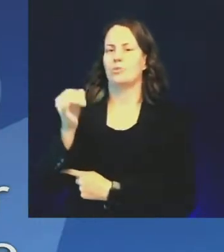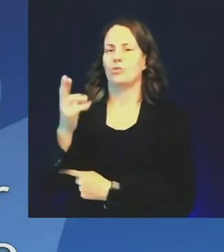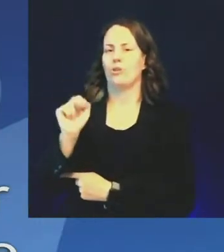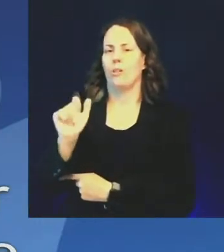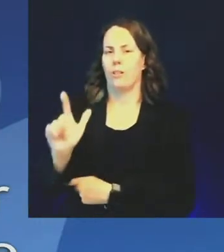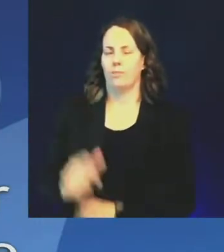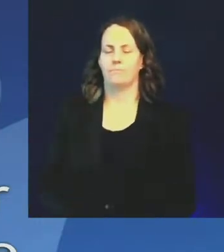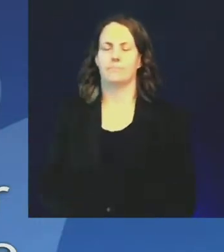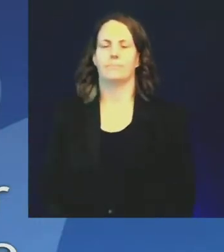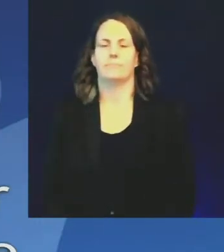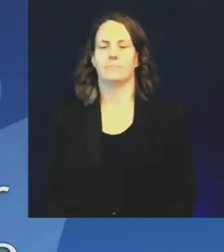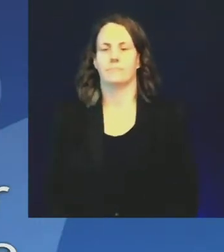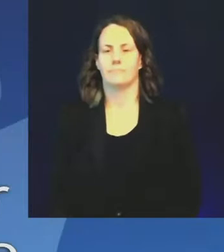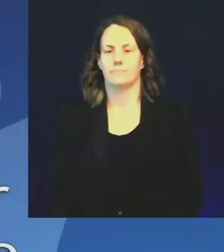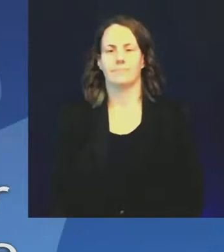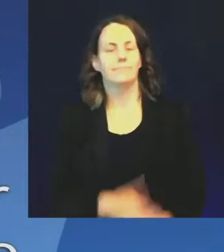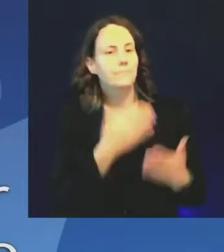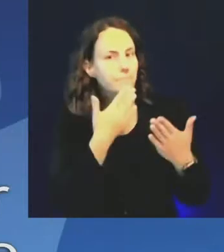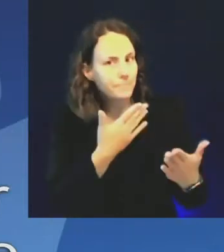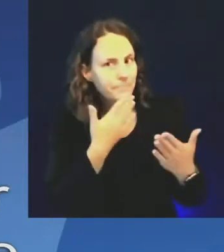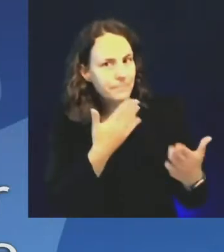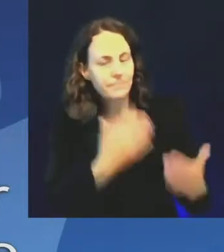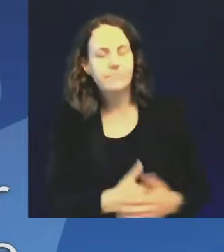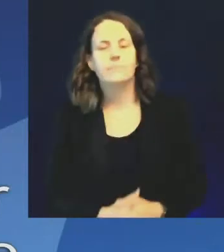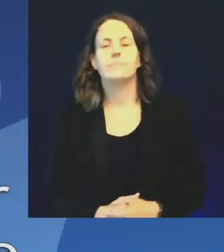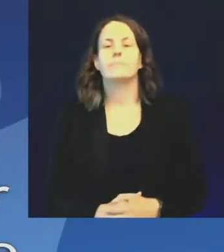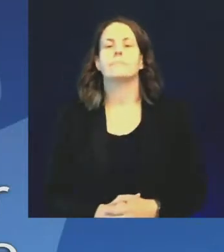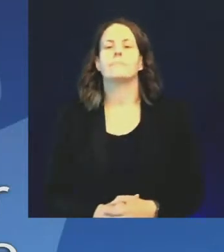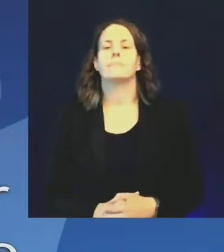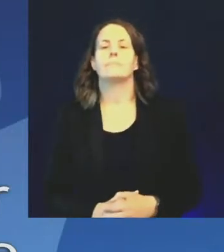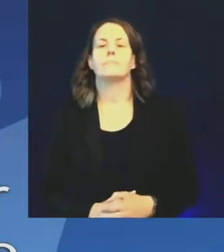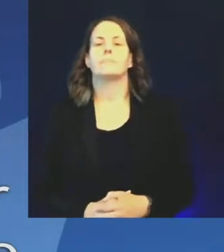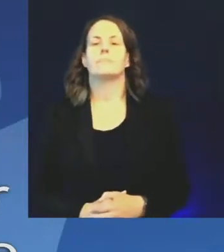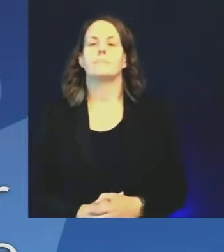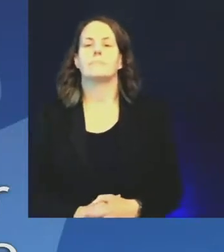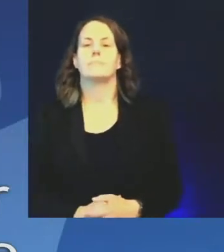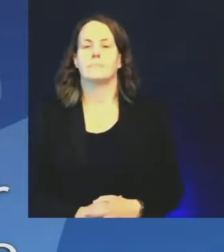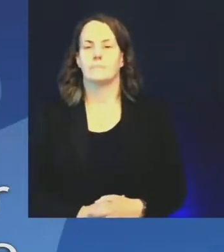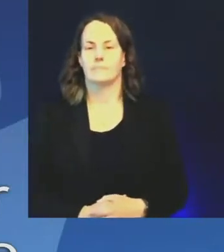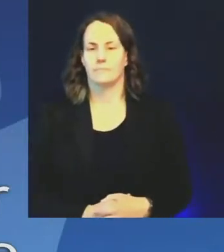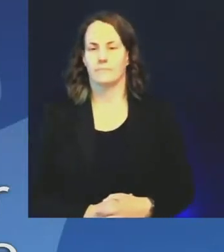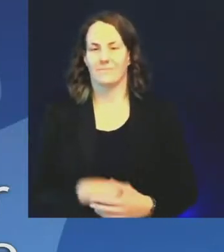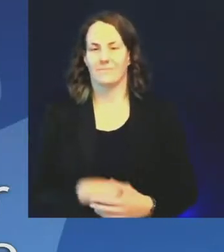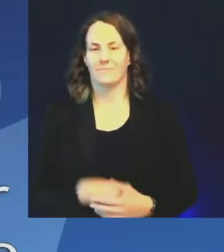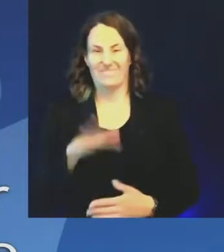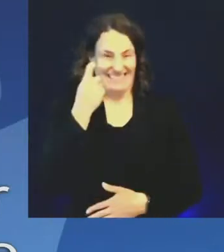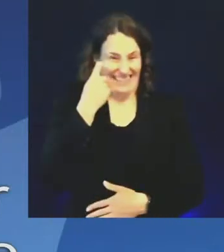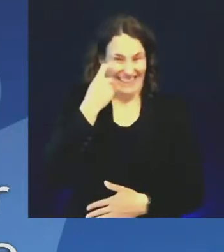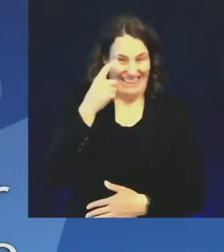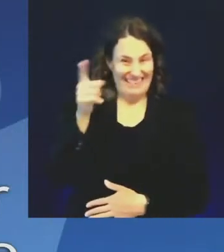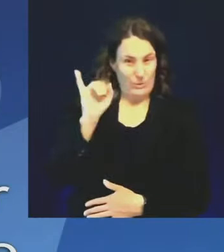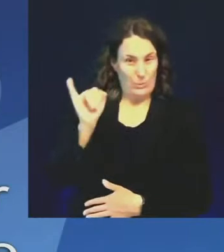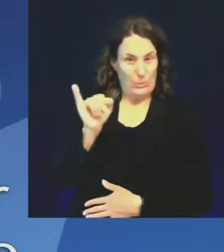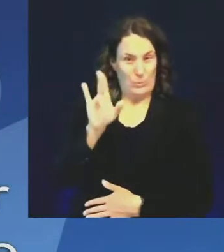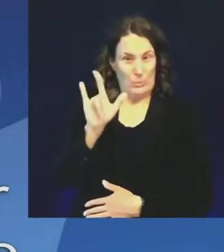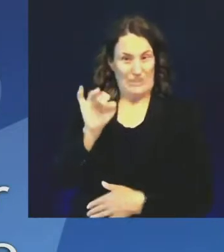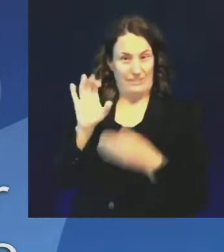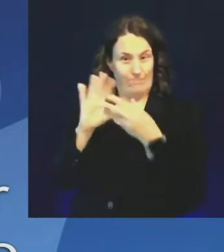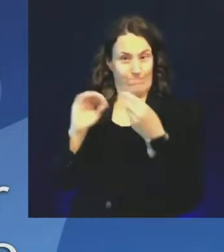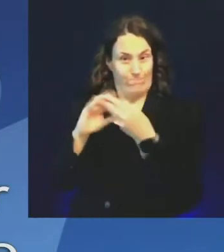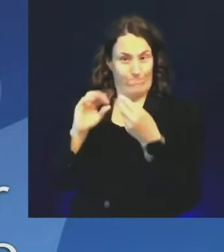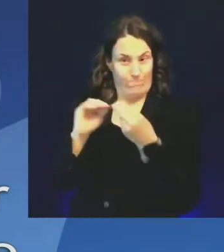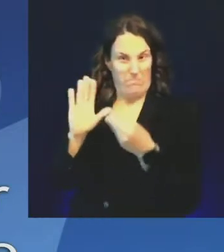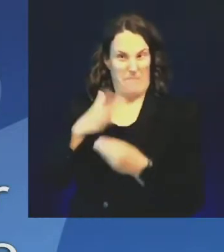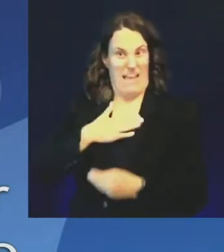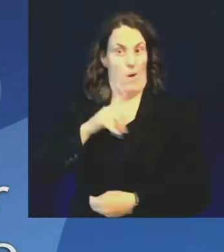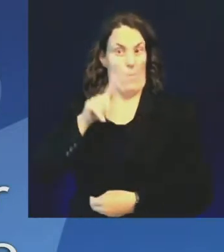Hi, thank you. Kind of related to some of what Julie just said, how much do you think the recent